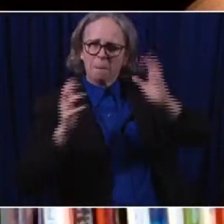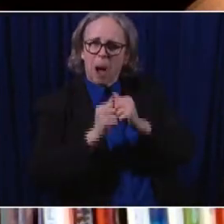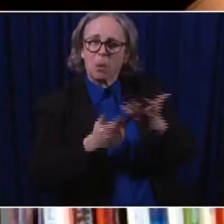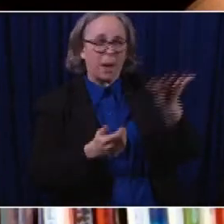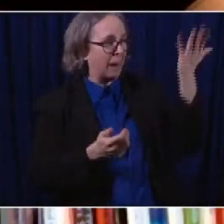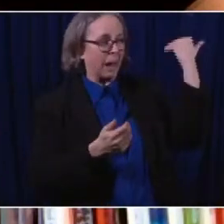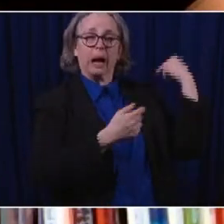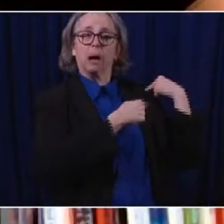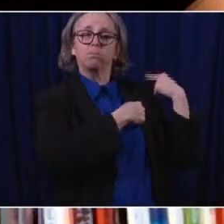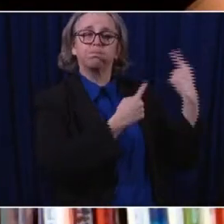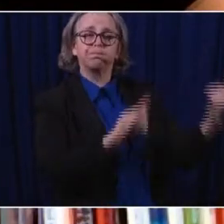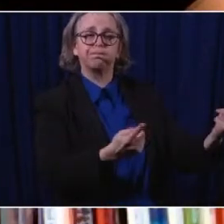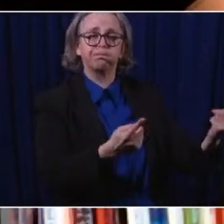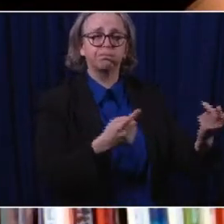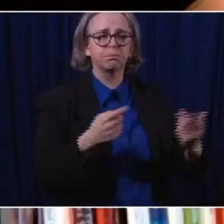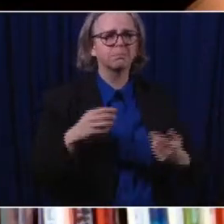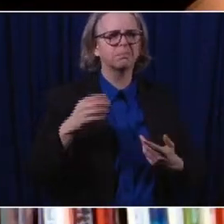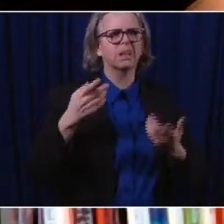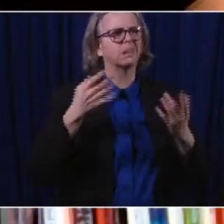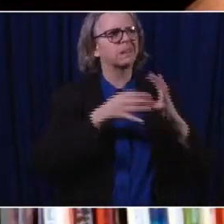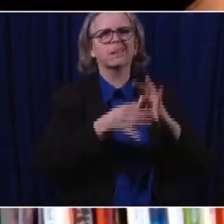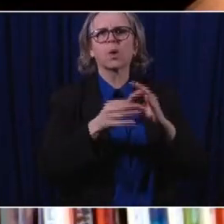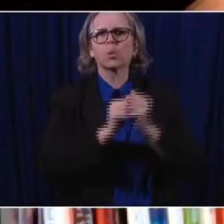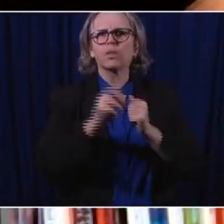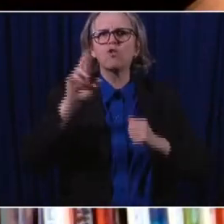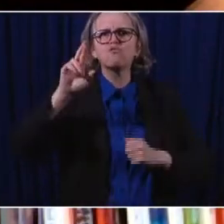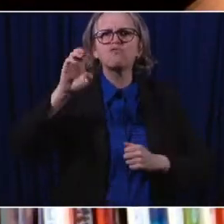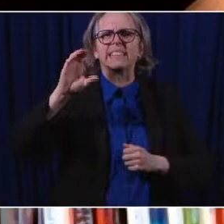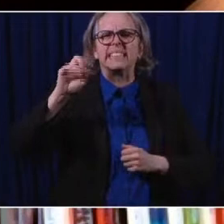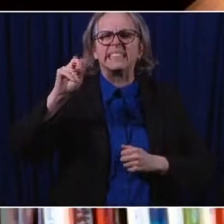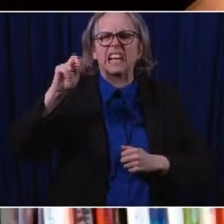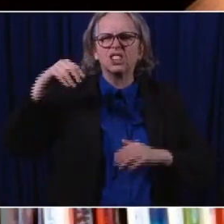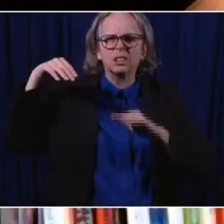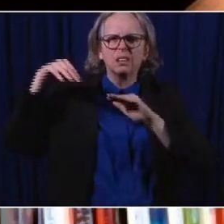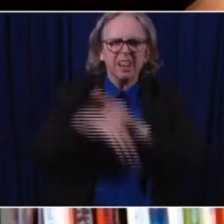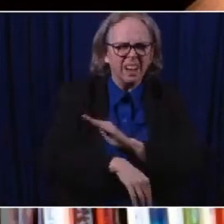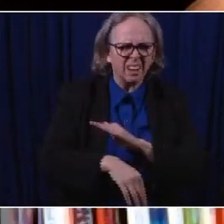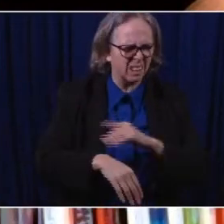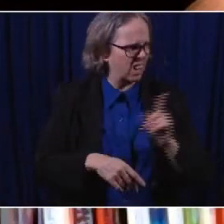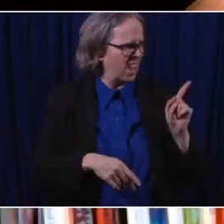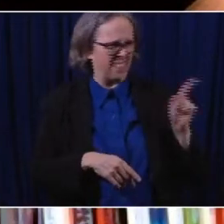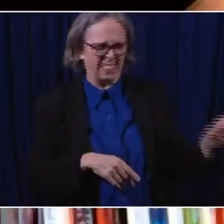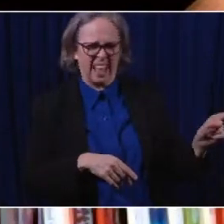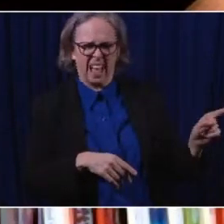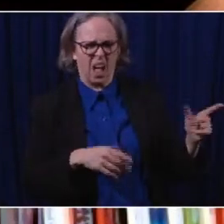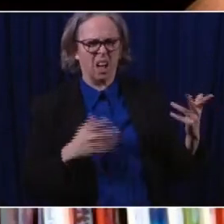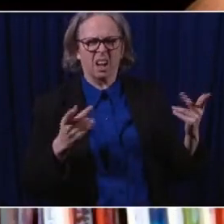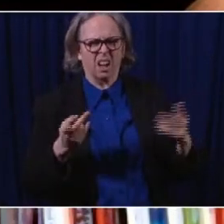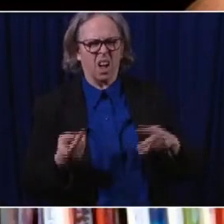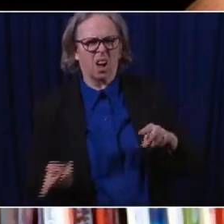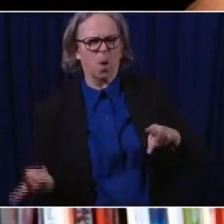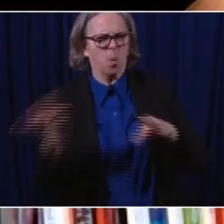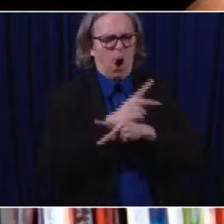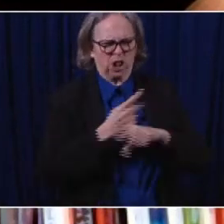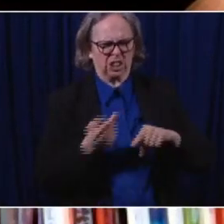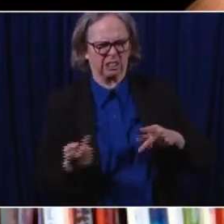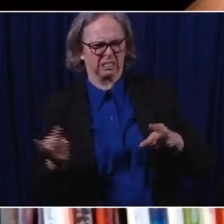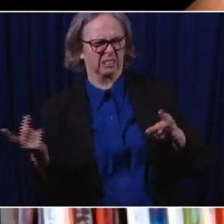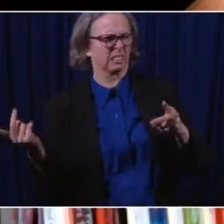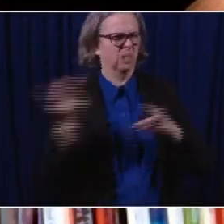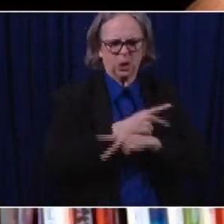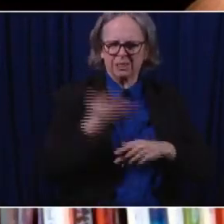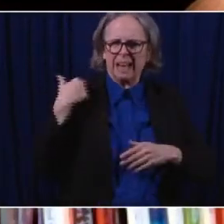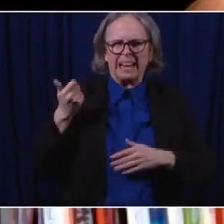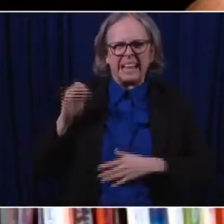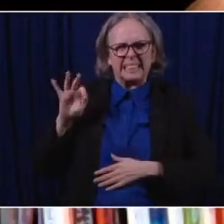1991, 2002, and 2009 combined. I am proud of the entire ODJFS